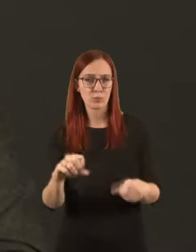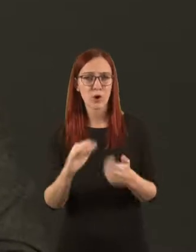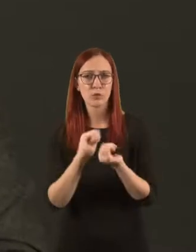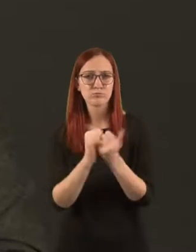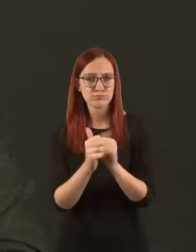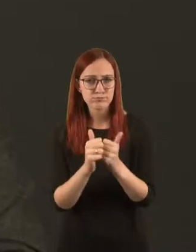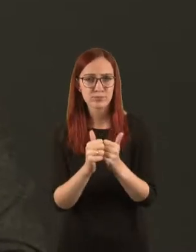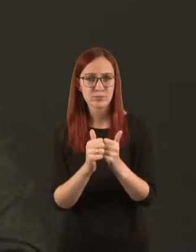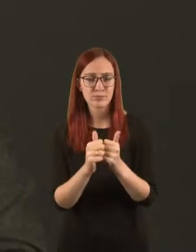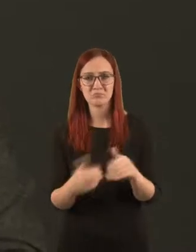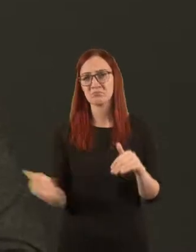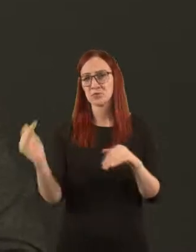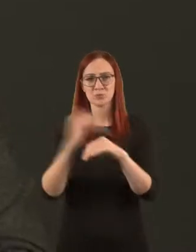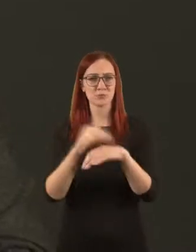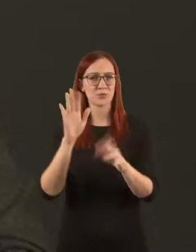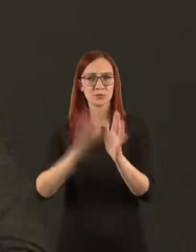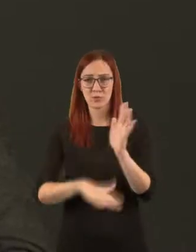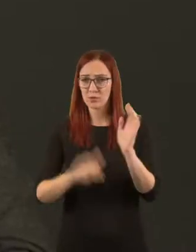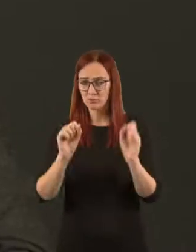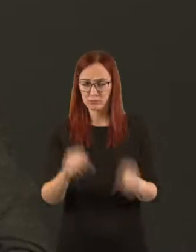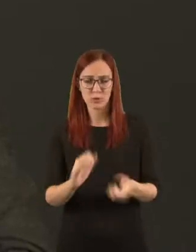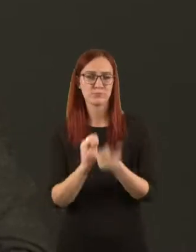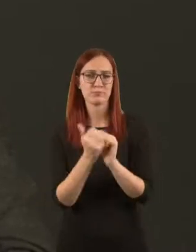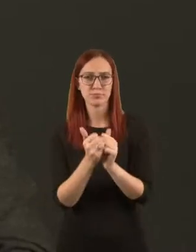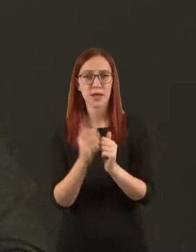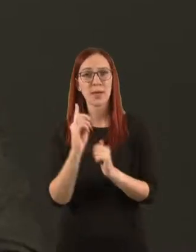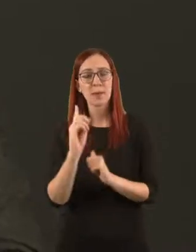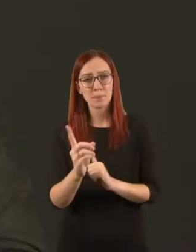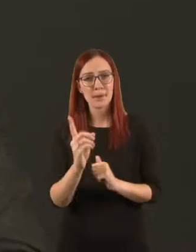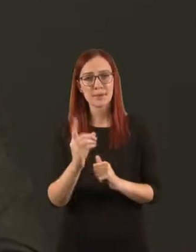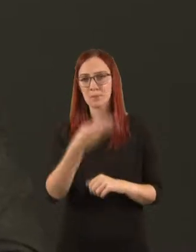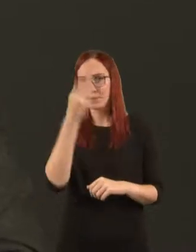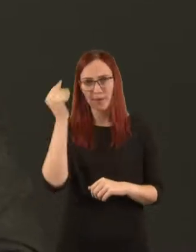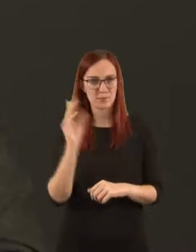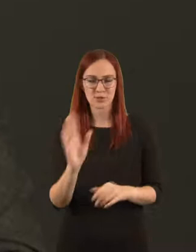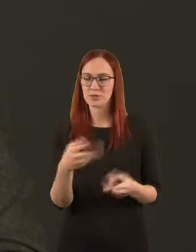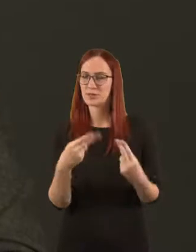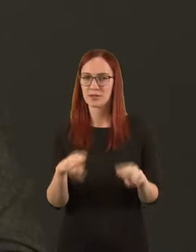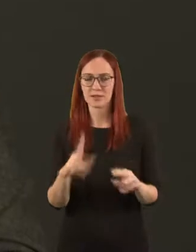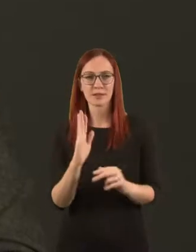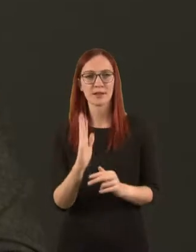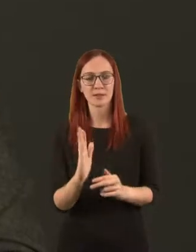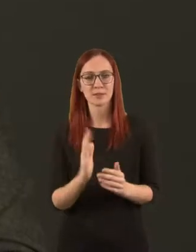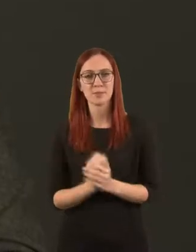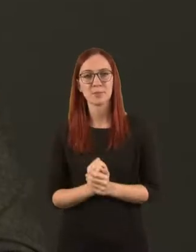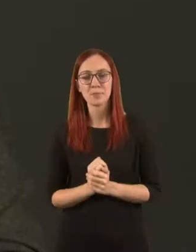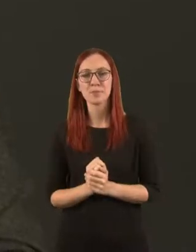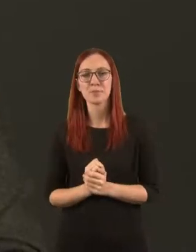from renewable sources, is already competitive. It can compete with other types of